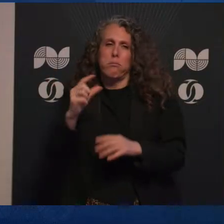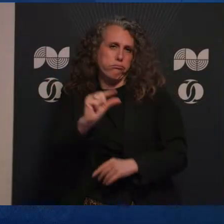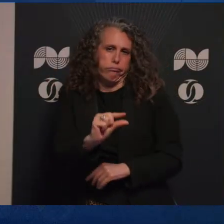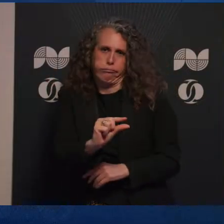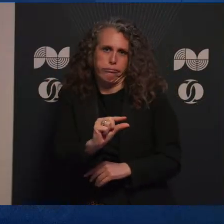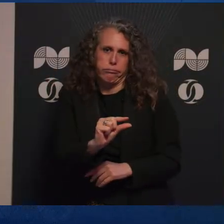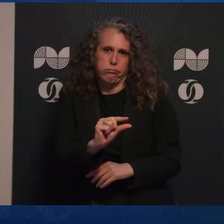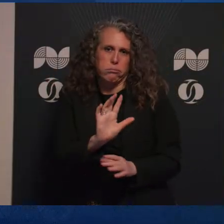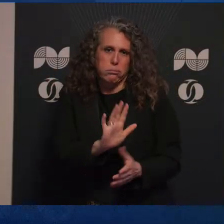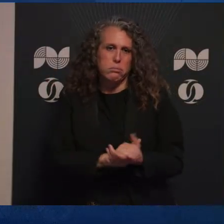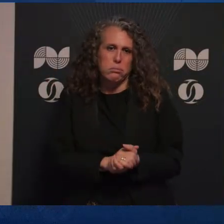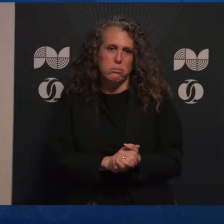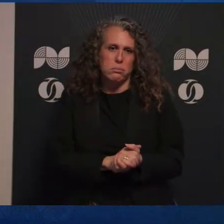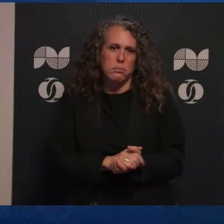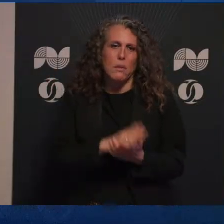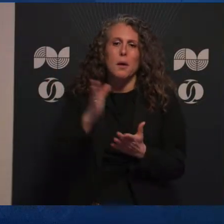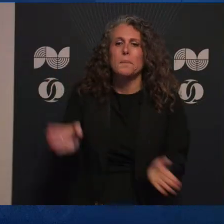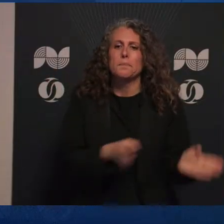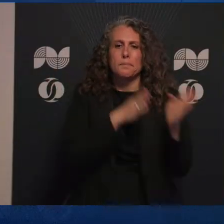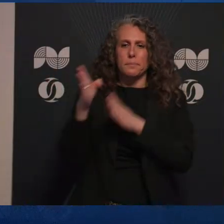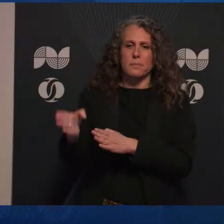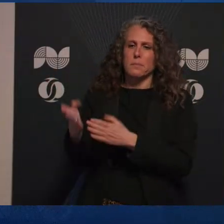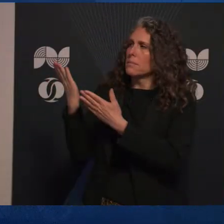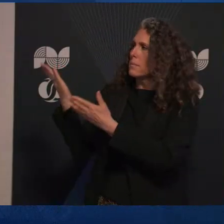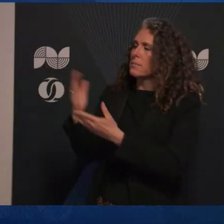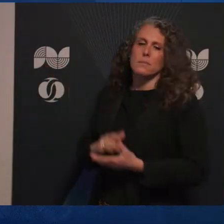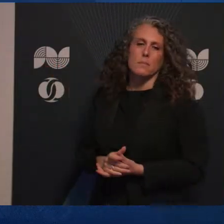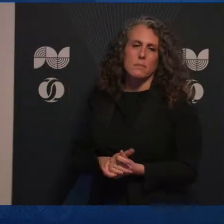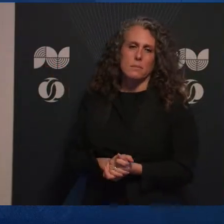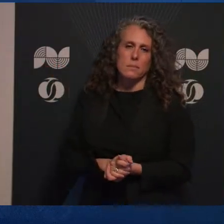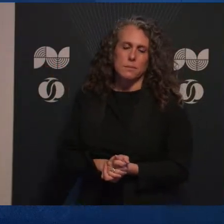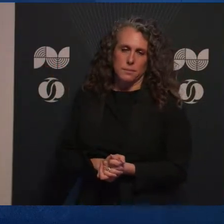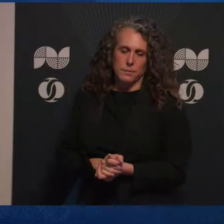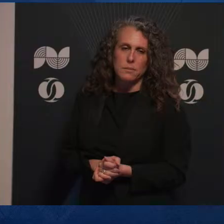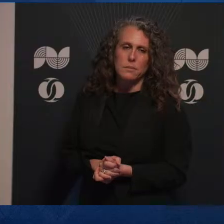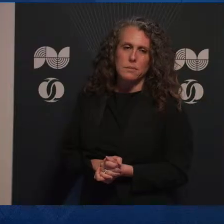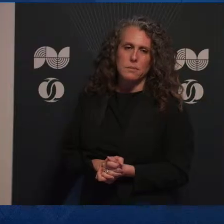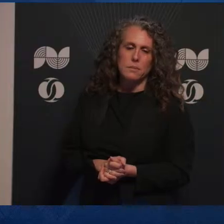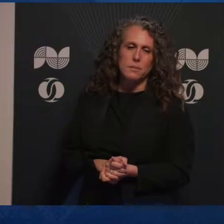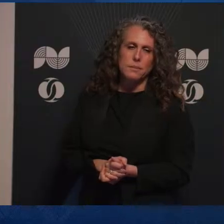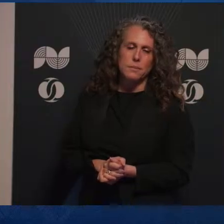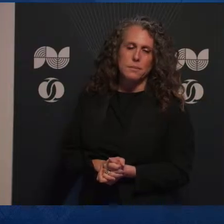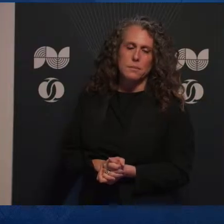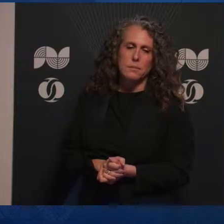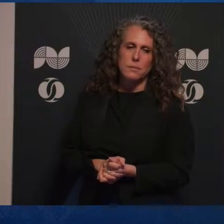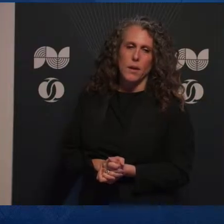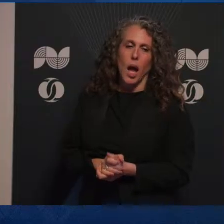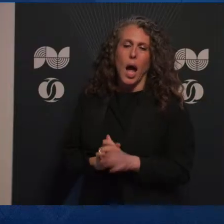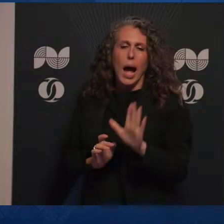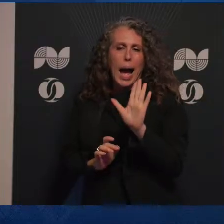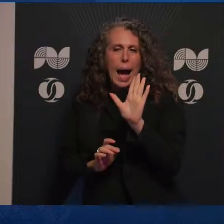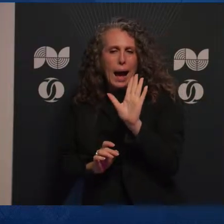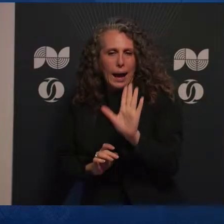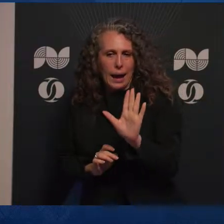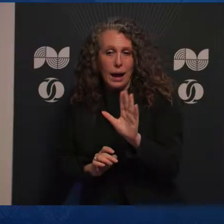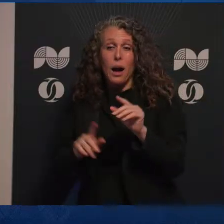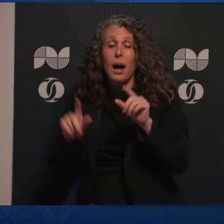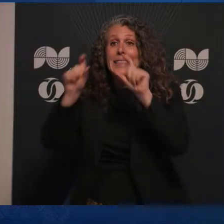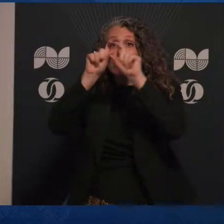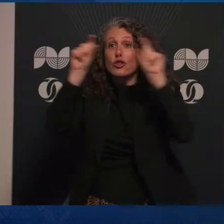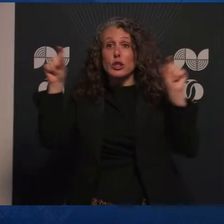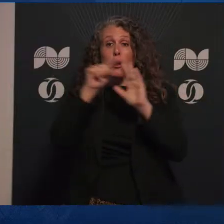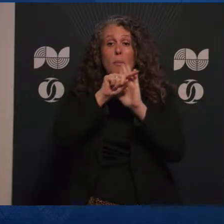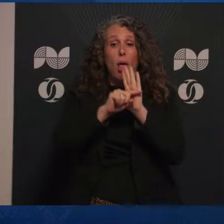slide, please. As you will see in this slide, there are, however, some disturbing features of industrial